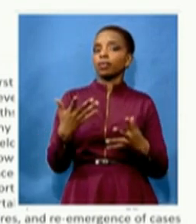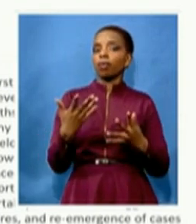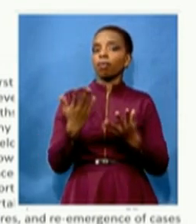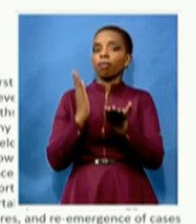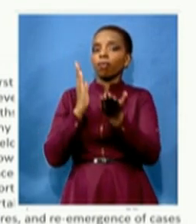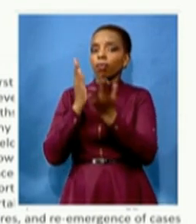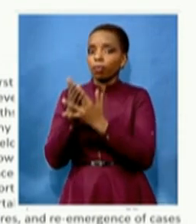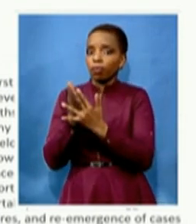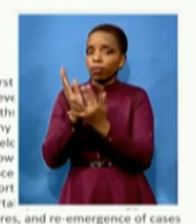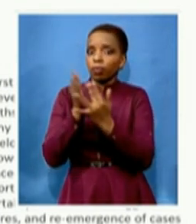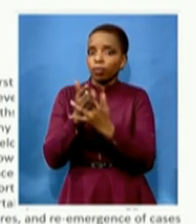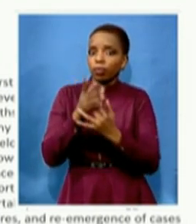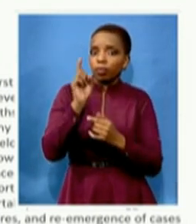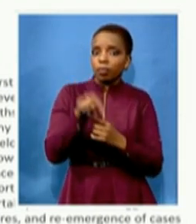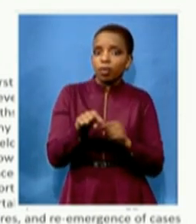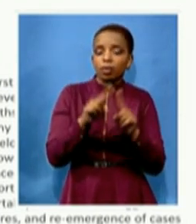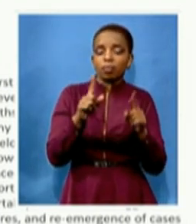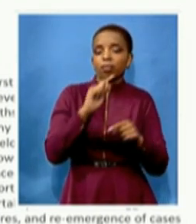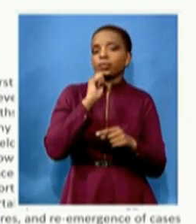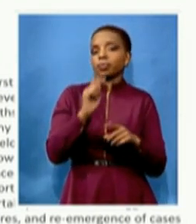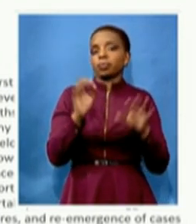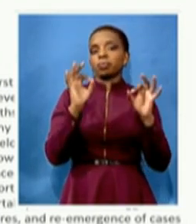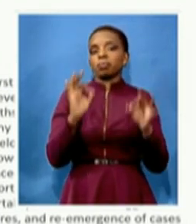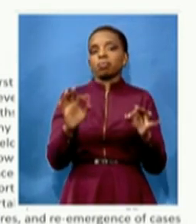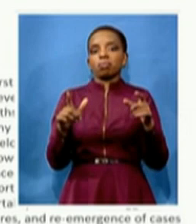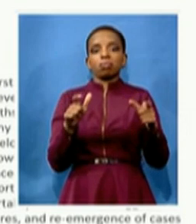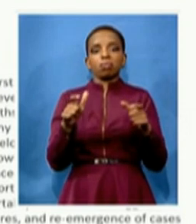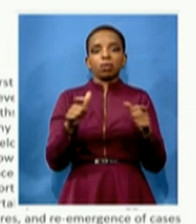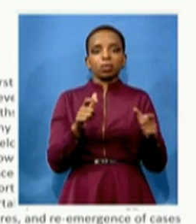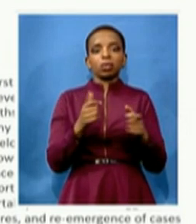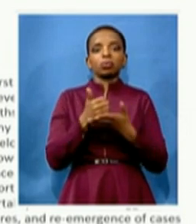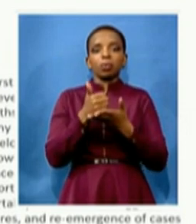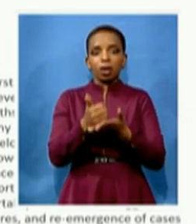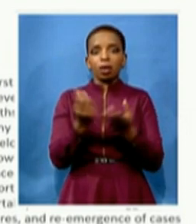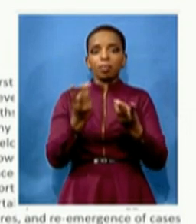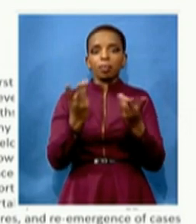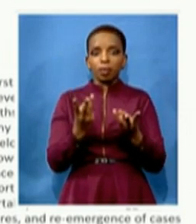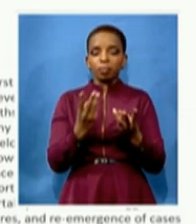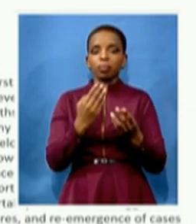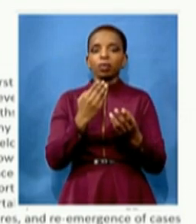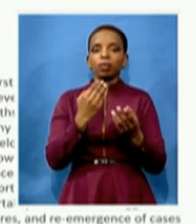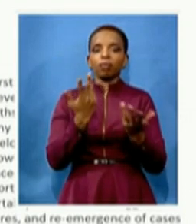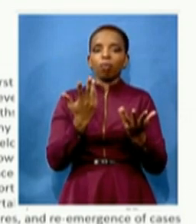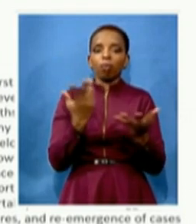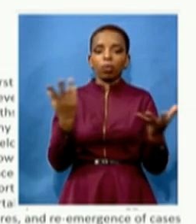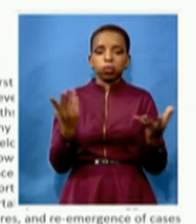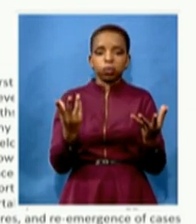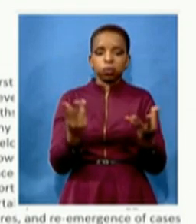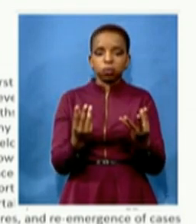crush the curve, to use a different language, like some other countries have done. For whatever reason, it may be